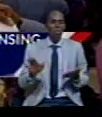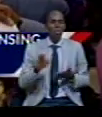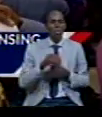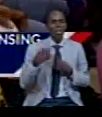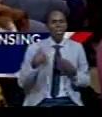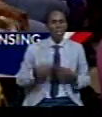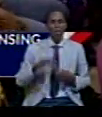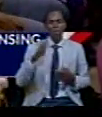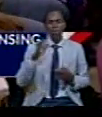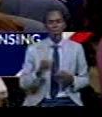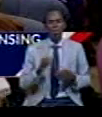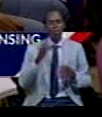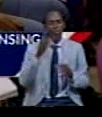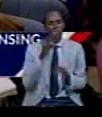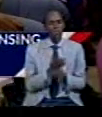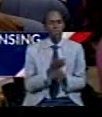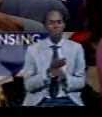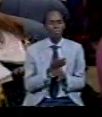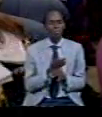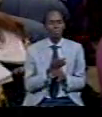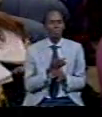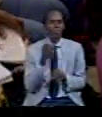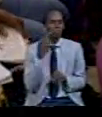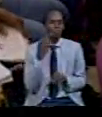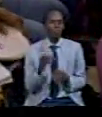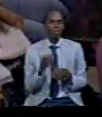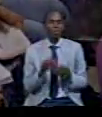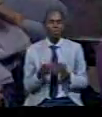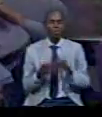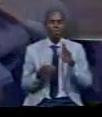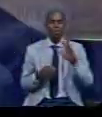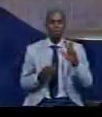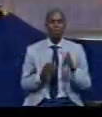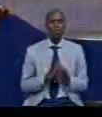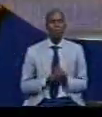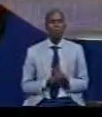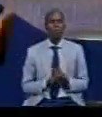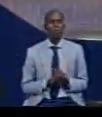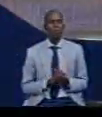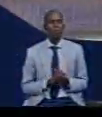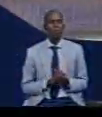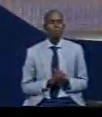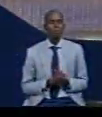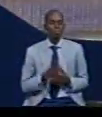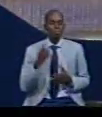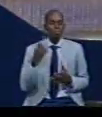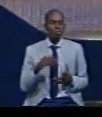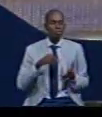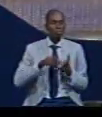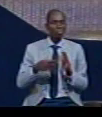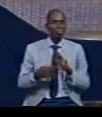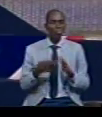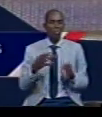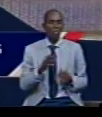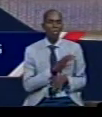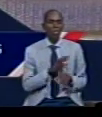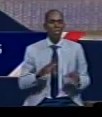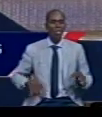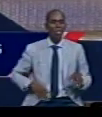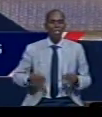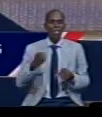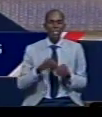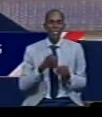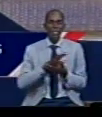it today. Look at number three. Number three here is the purpose of Christ in